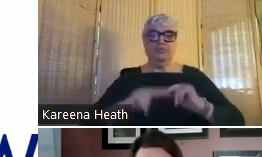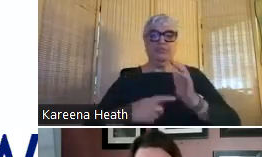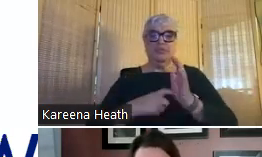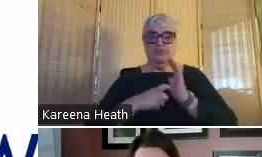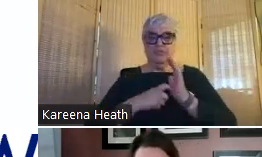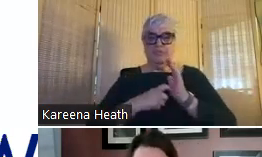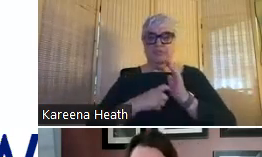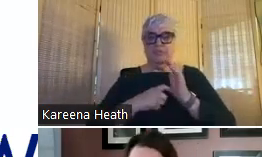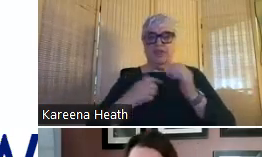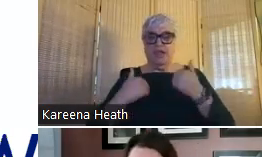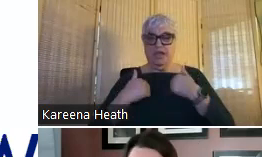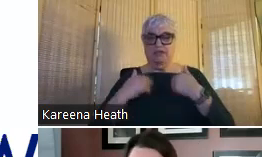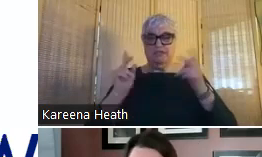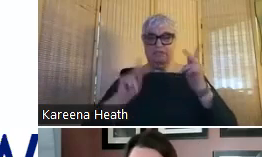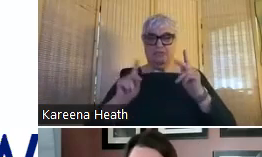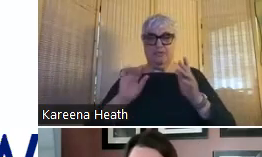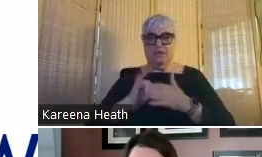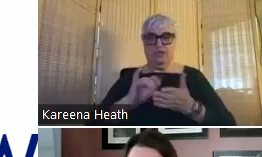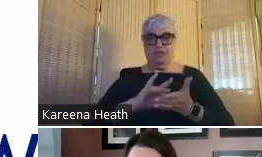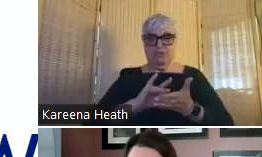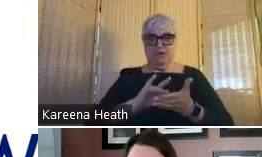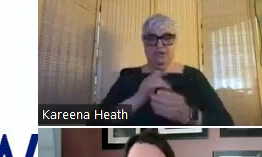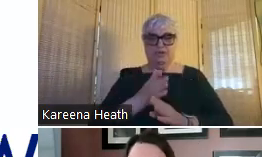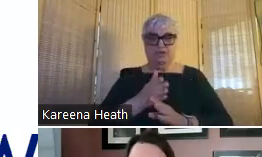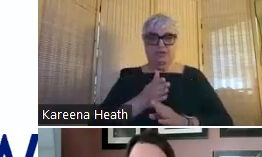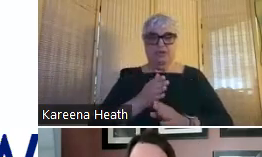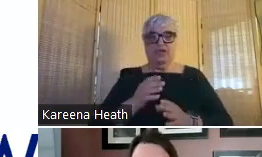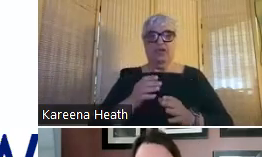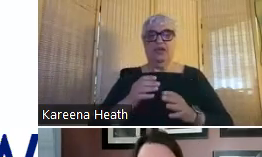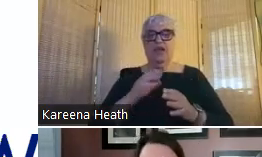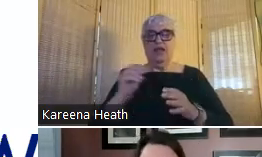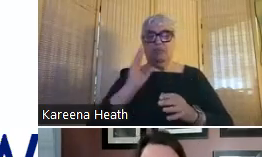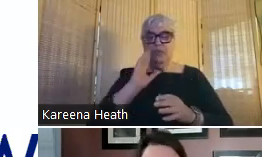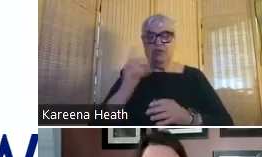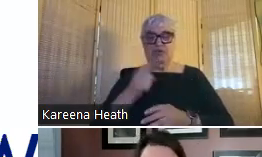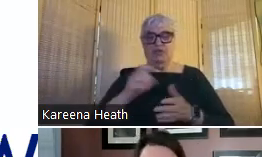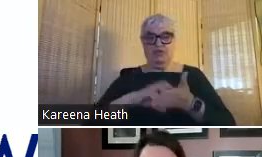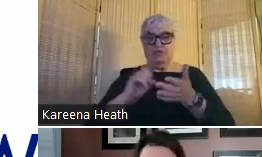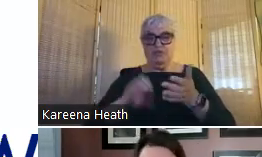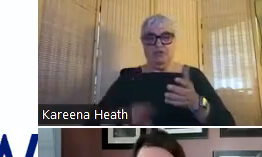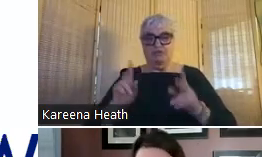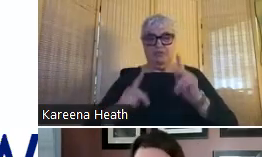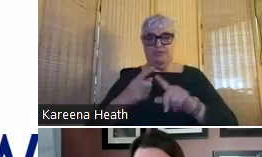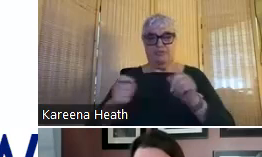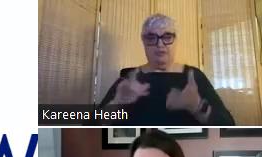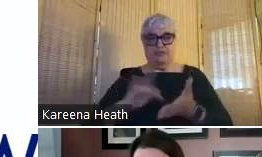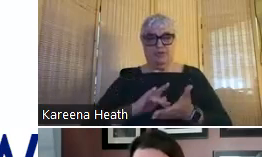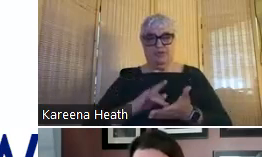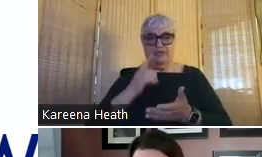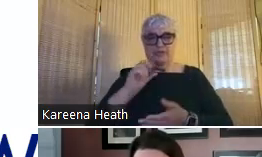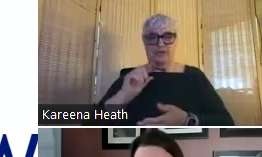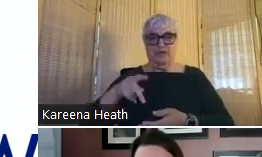continue individuals on their existing medication-assisted treatment regimen and will only remove individuals from medications for opioid